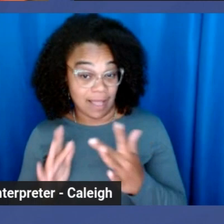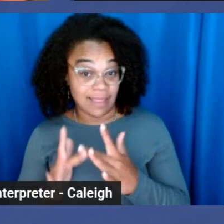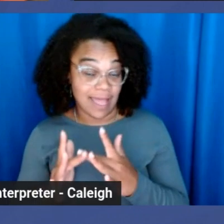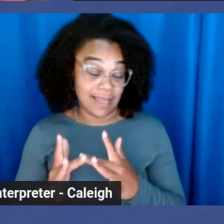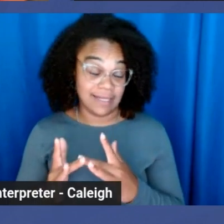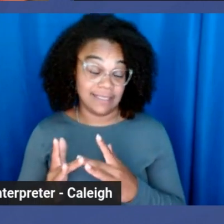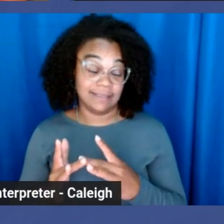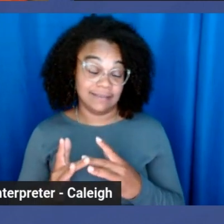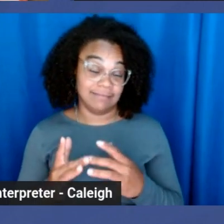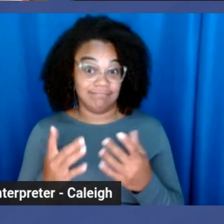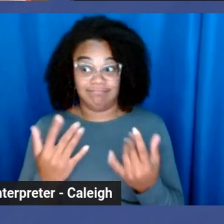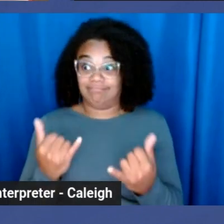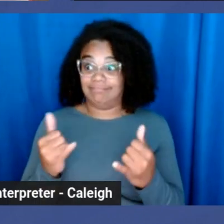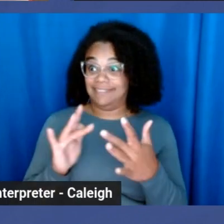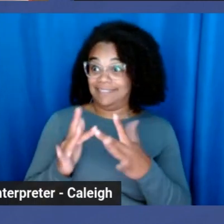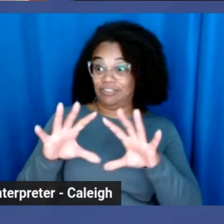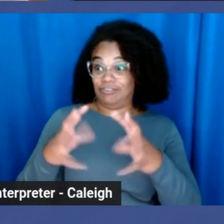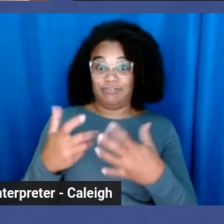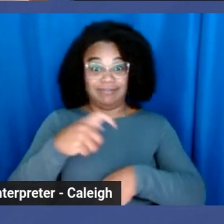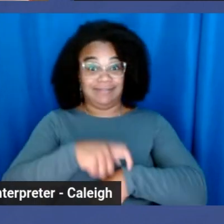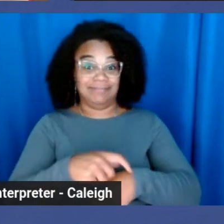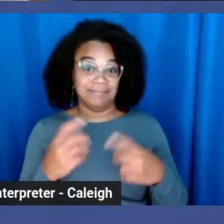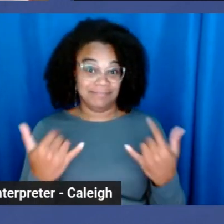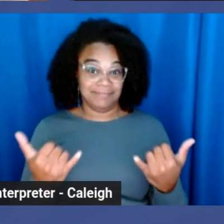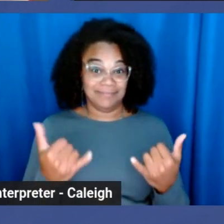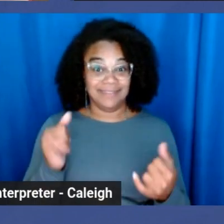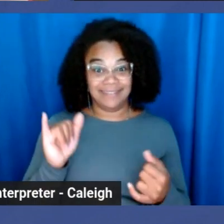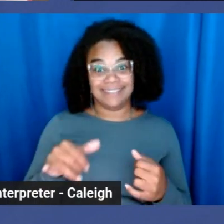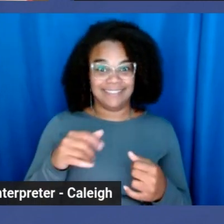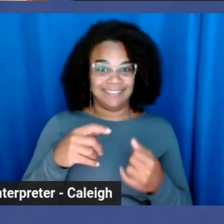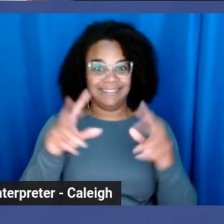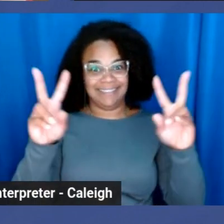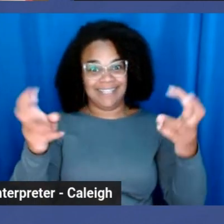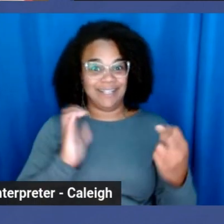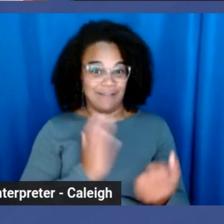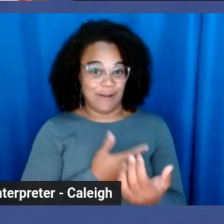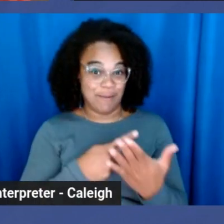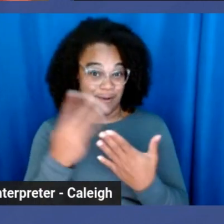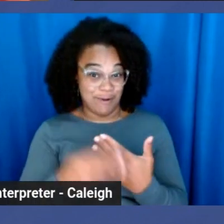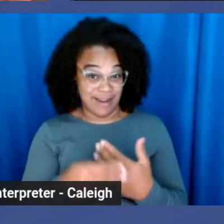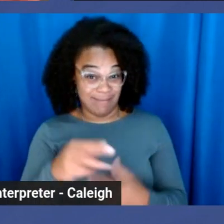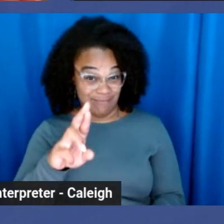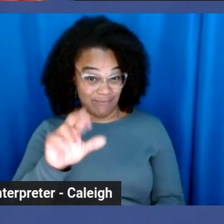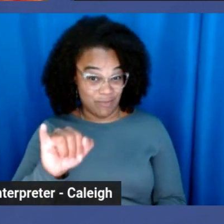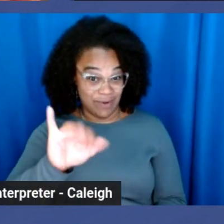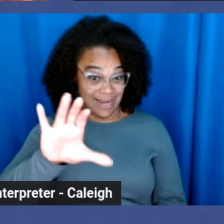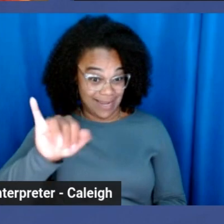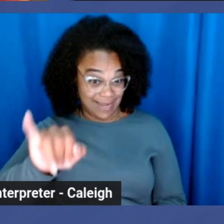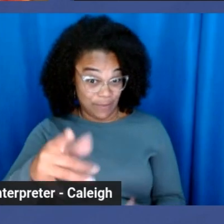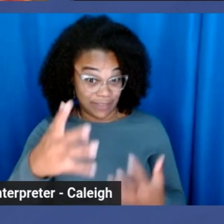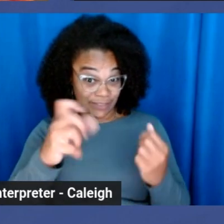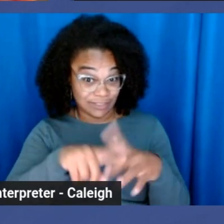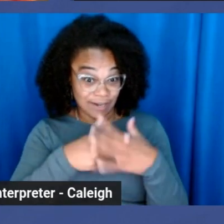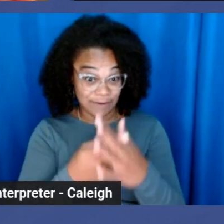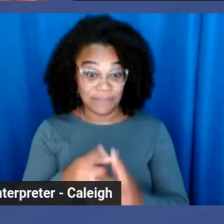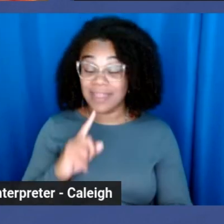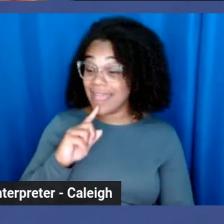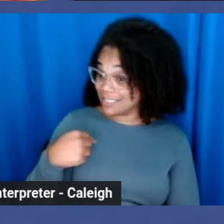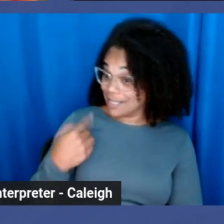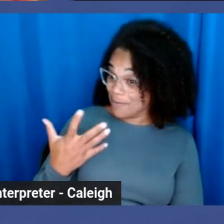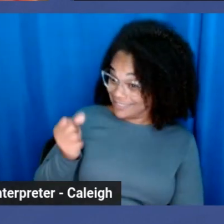online in the digital age, as is our title of this program. Ricky, why don't you kick us off? Actually, I was going to ask you a